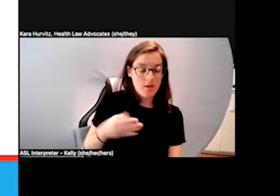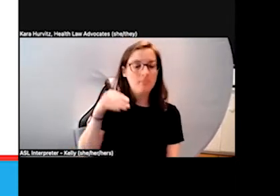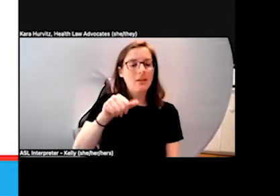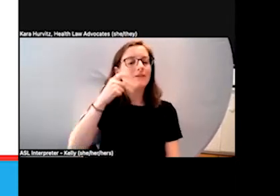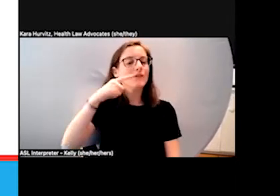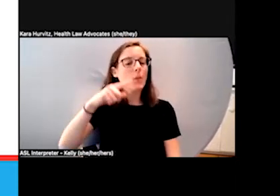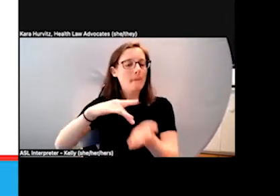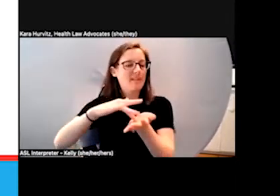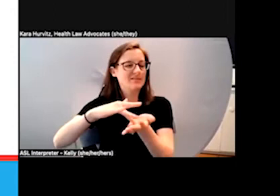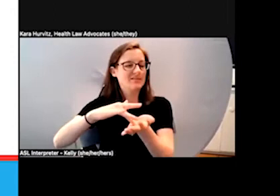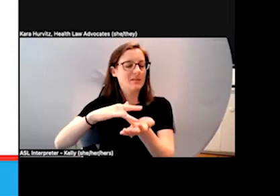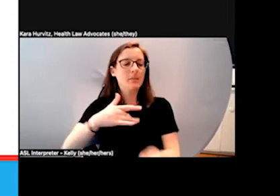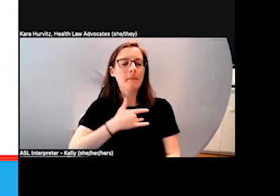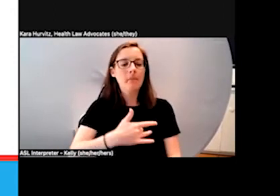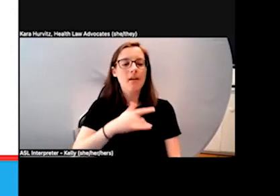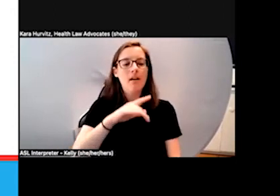$3.65,